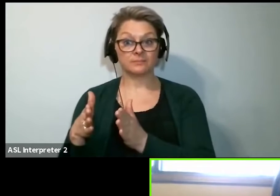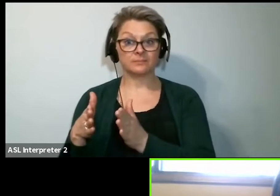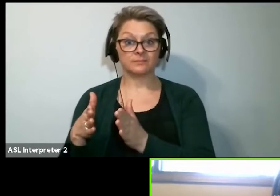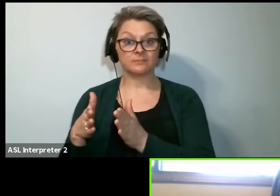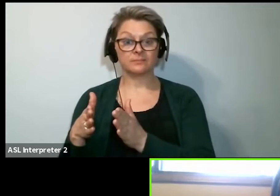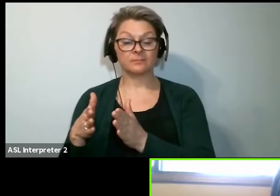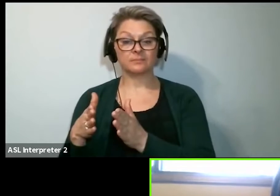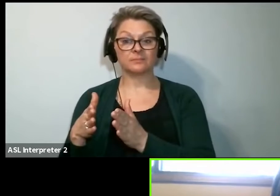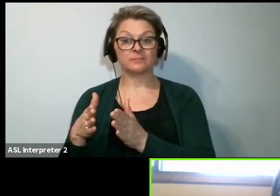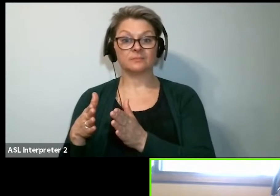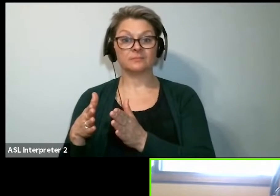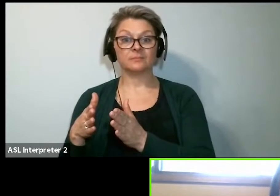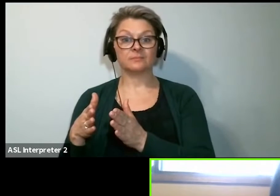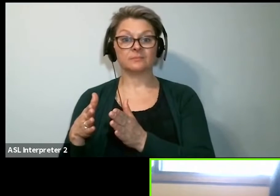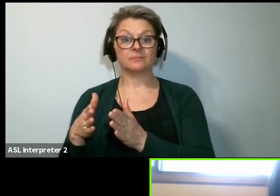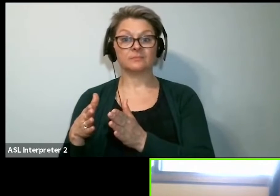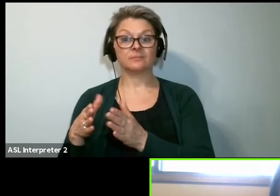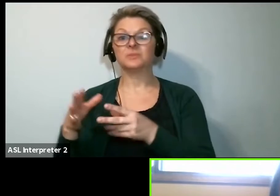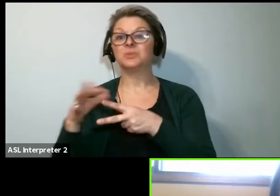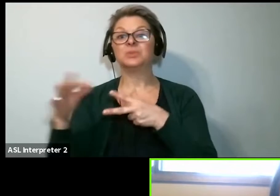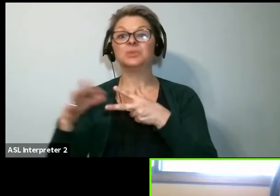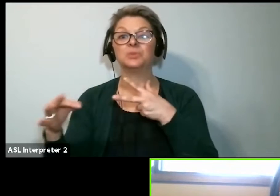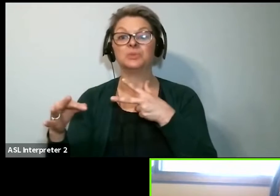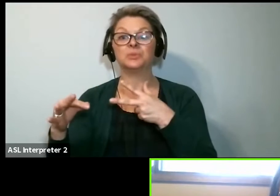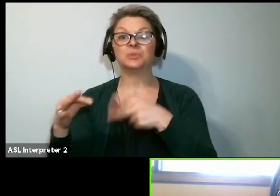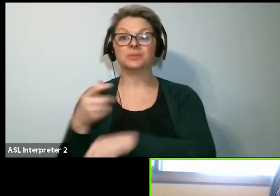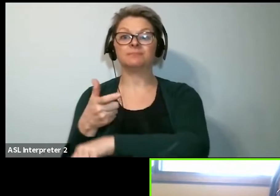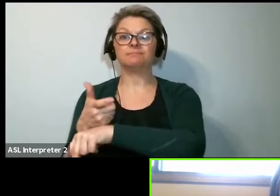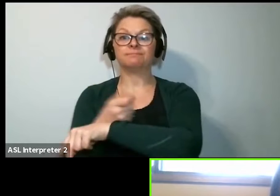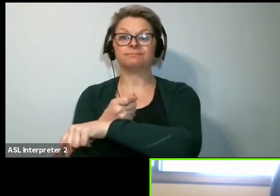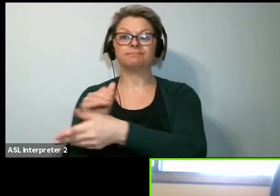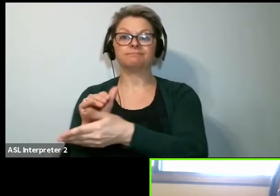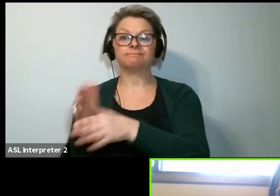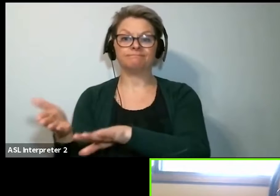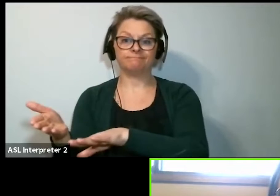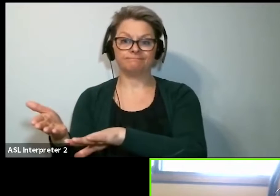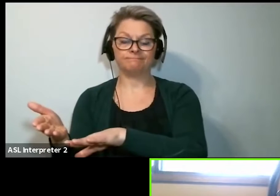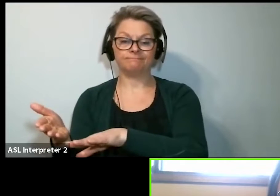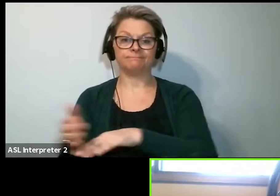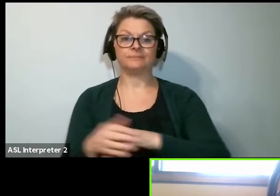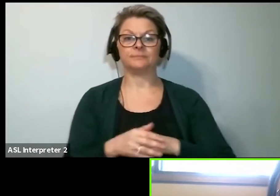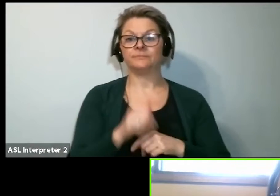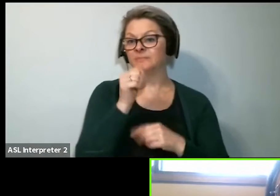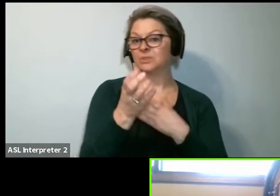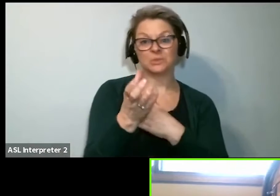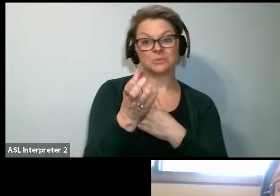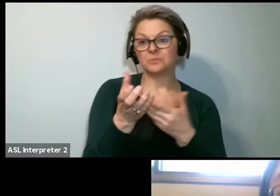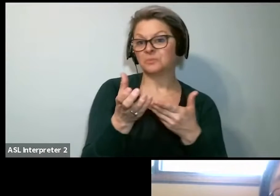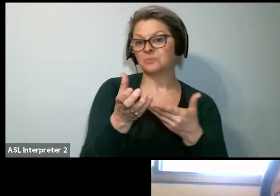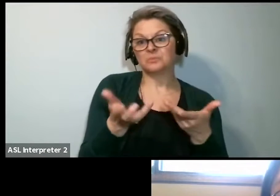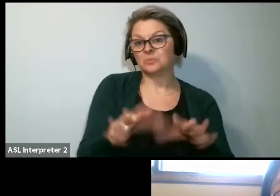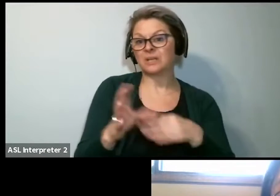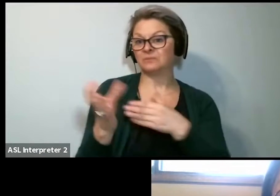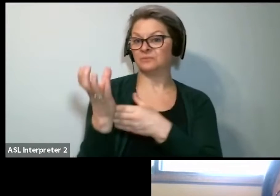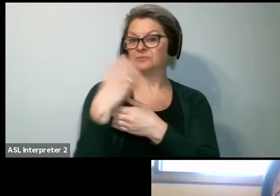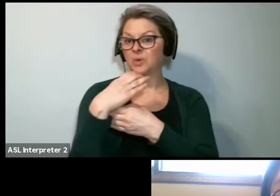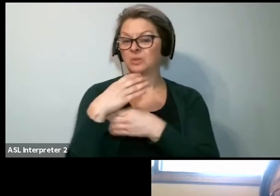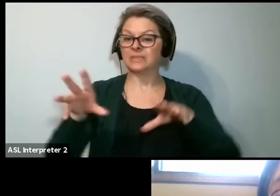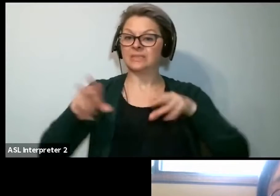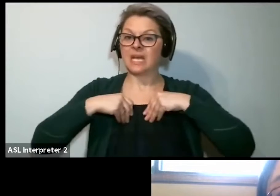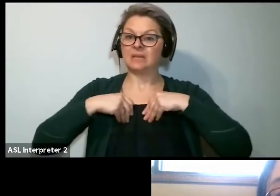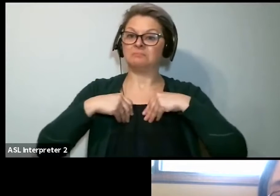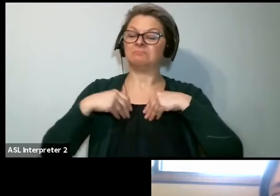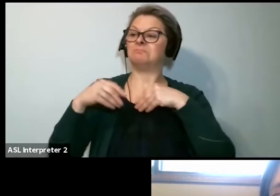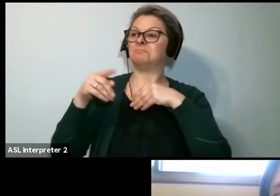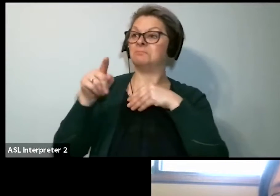not wish to be forced to choose euthanasia. We do not wish to be forced to accept medical assistance